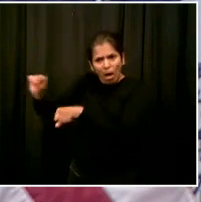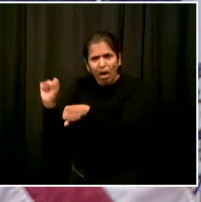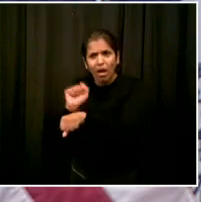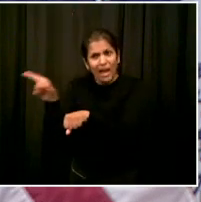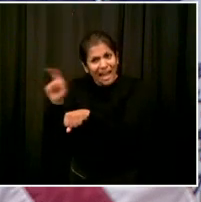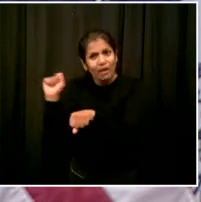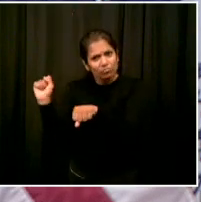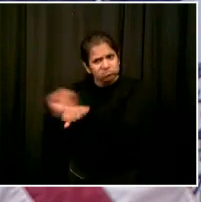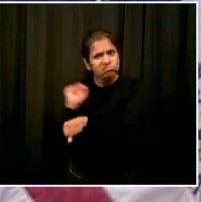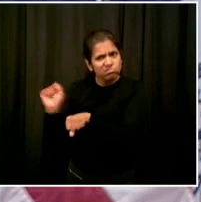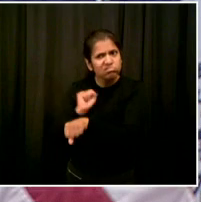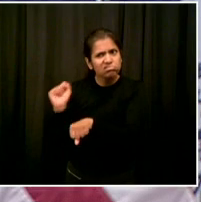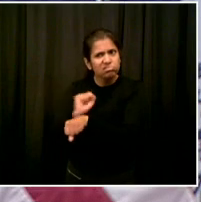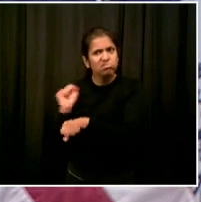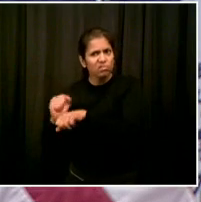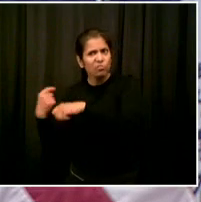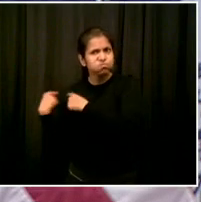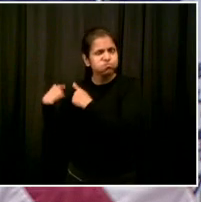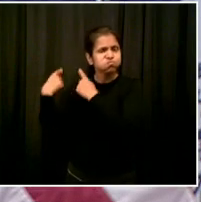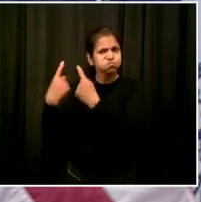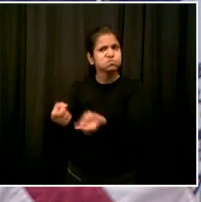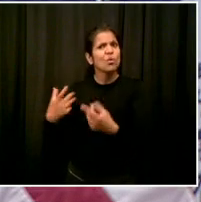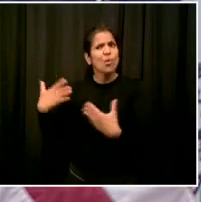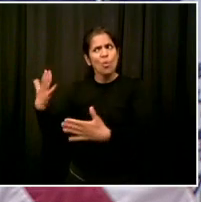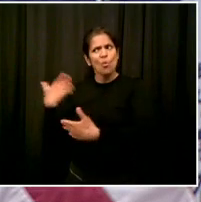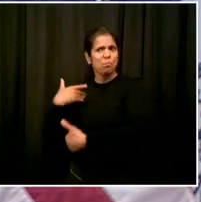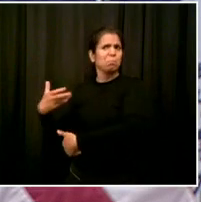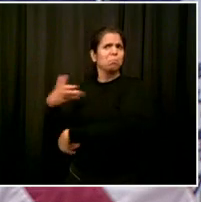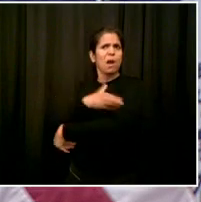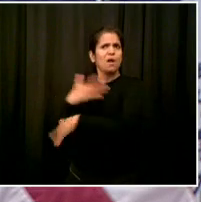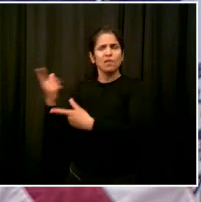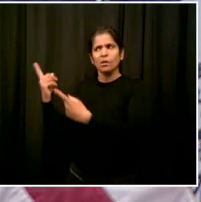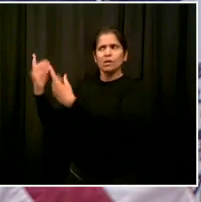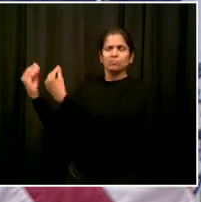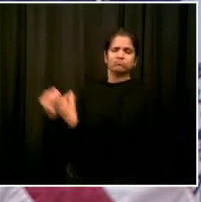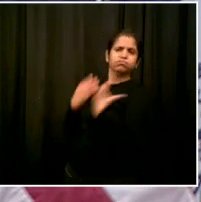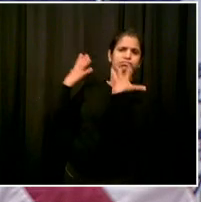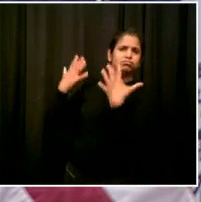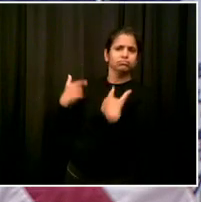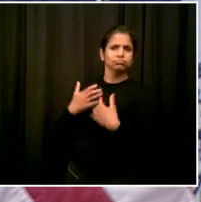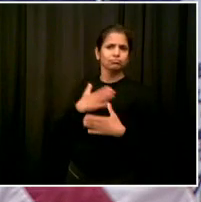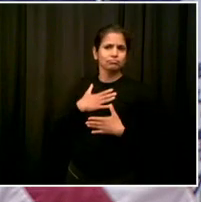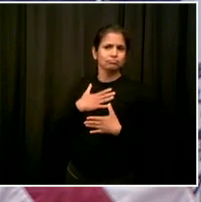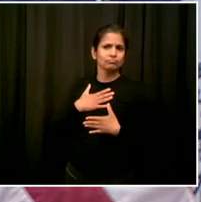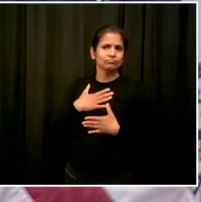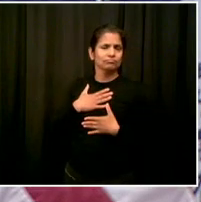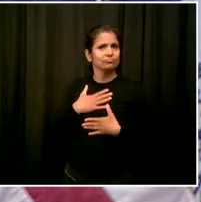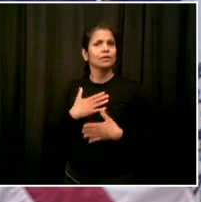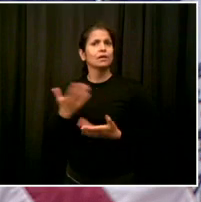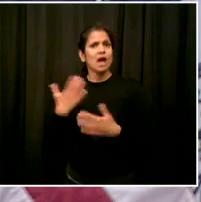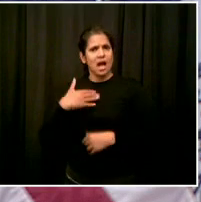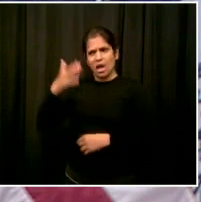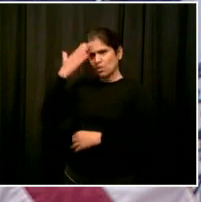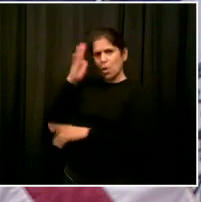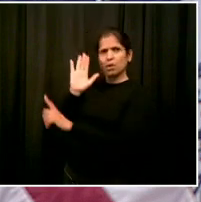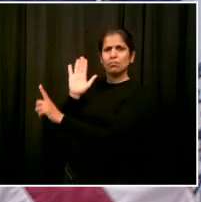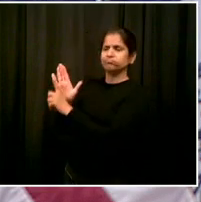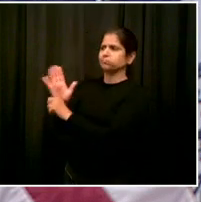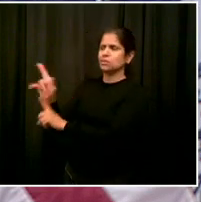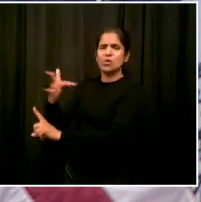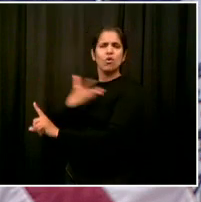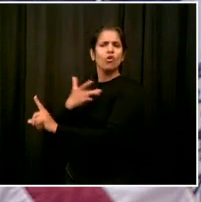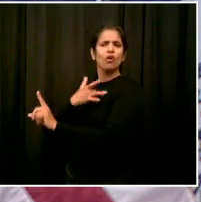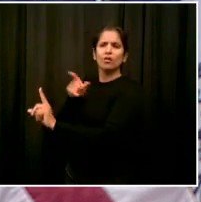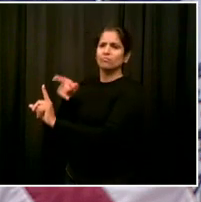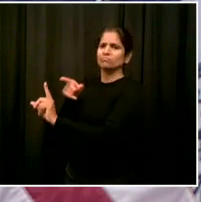incredibly powerful statement. So I know him, I know his heart. He is doing a whole lot, not only to keep this city safe, but